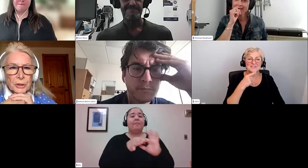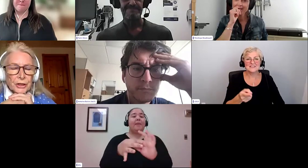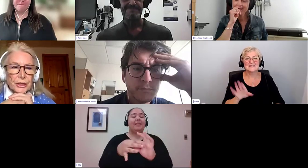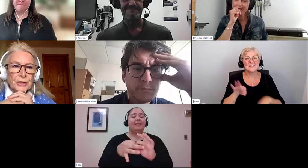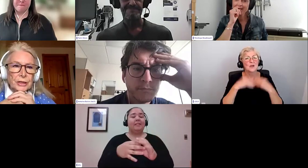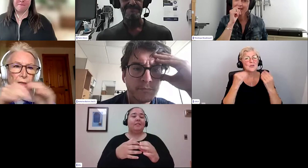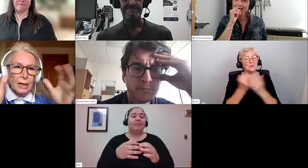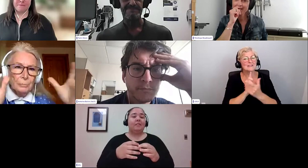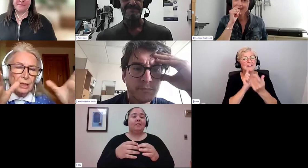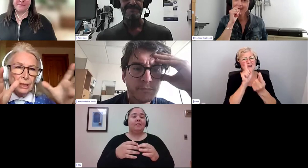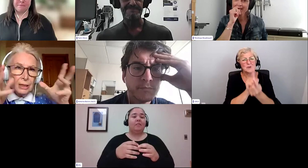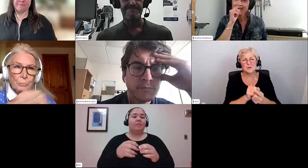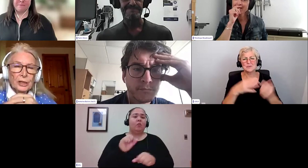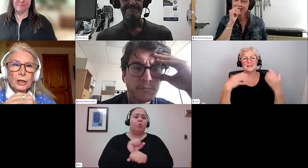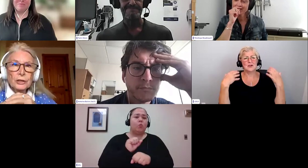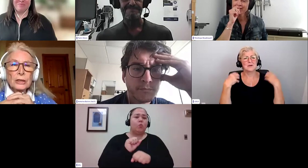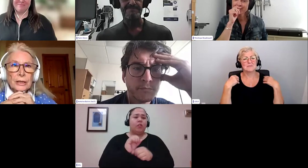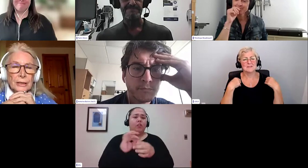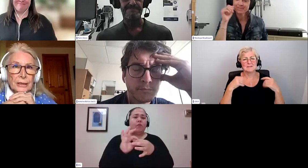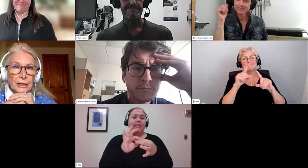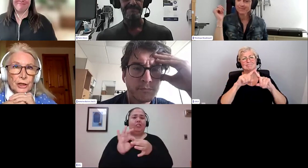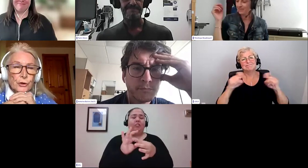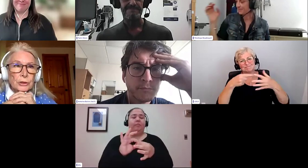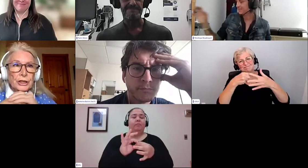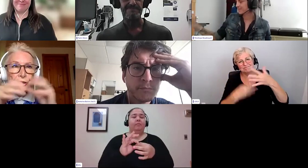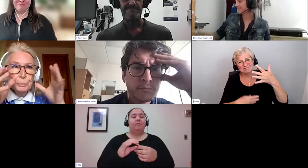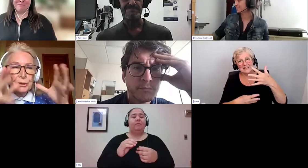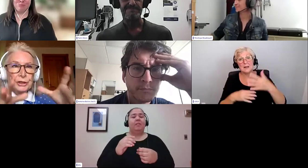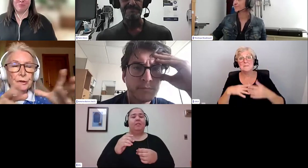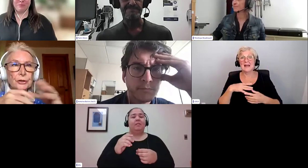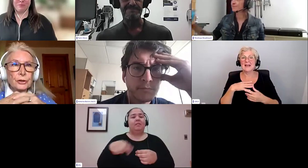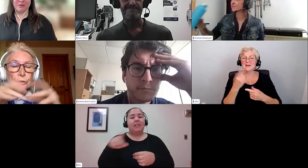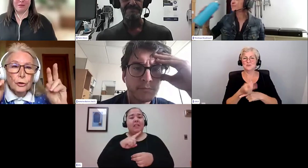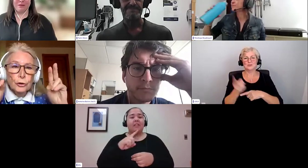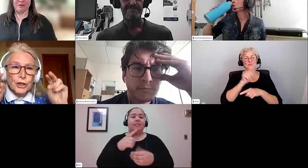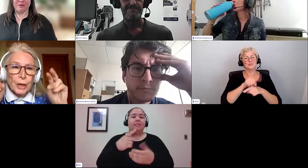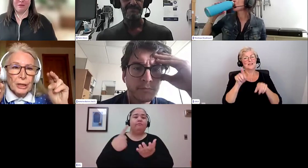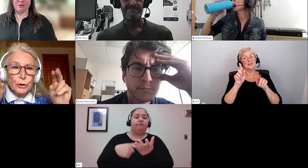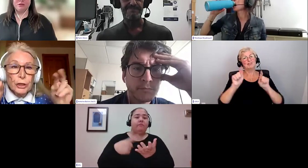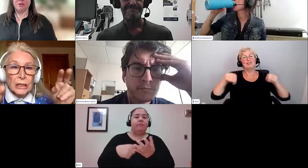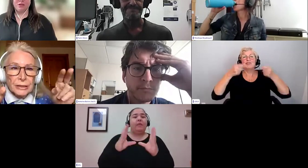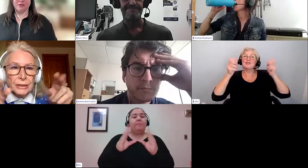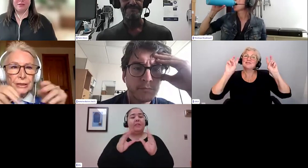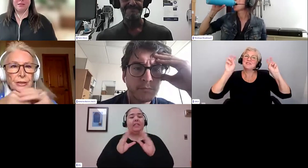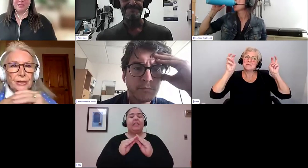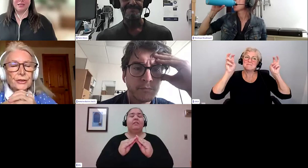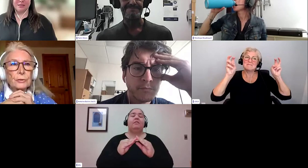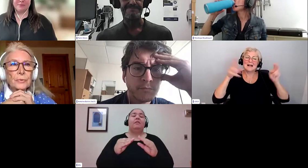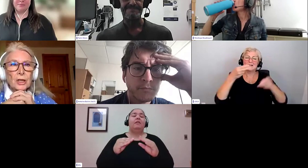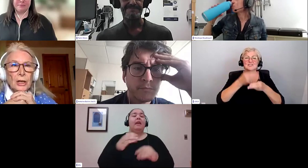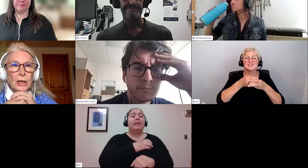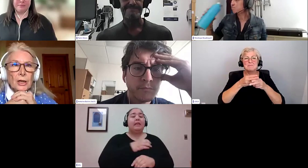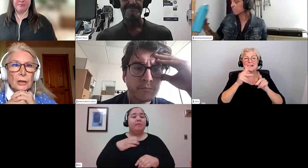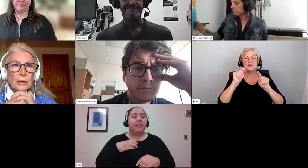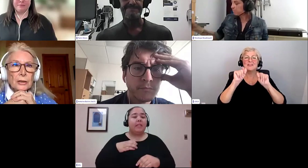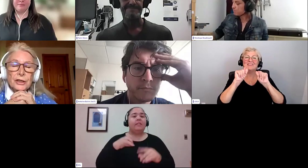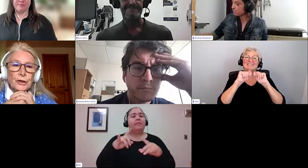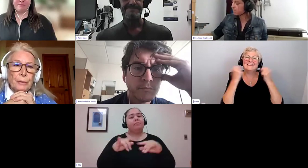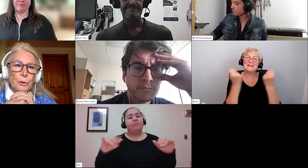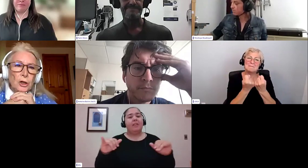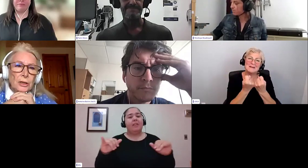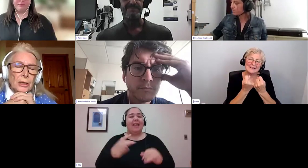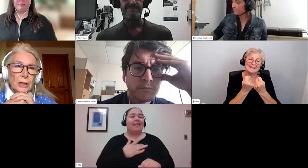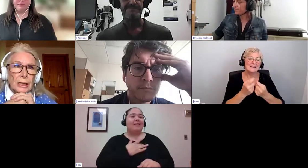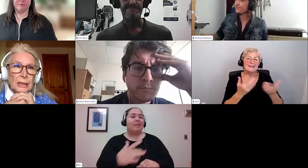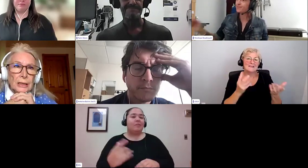besides, as Farron spoke, the meetings, the committees, etc., a typical day that I call a